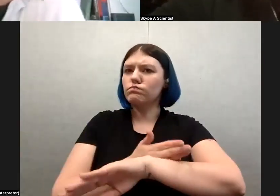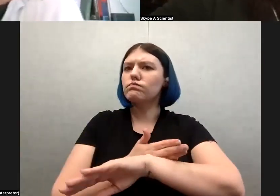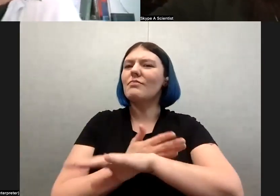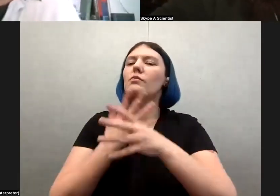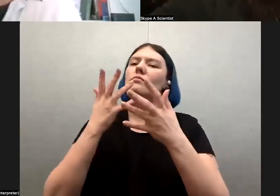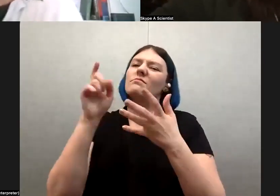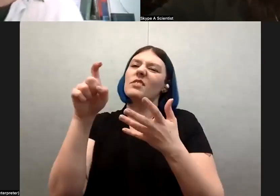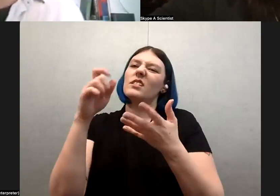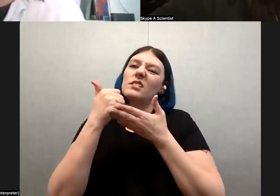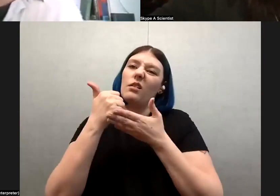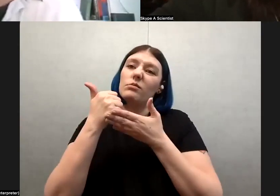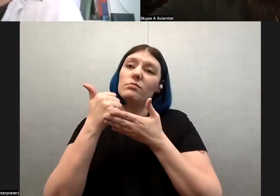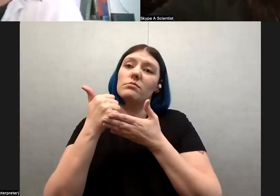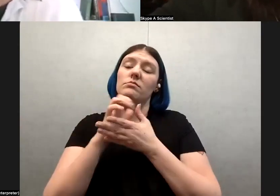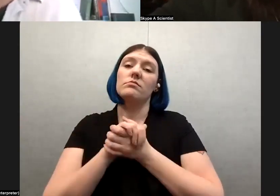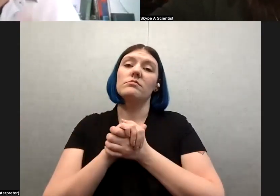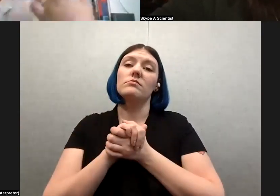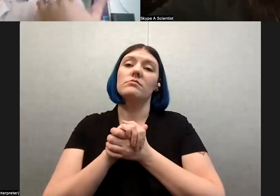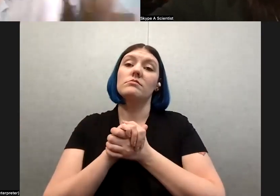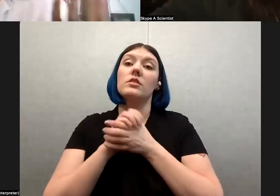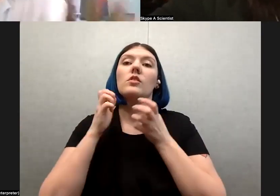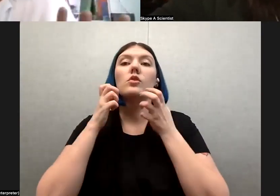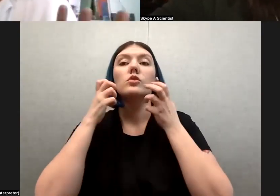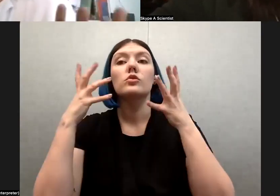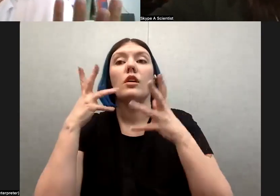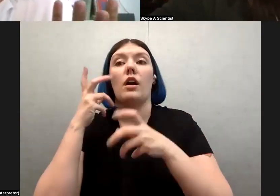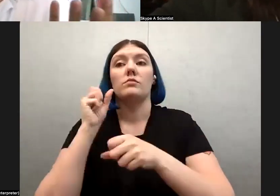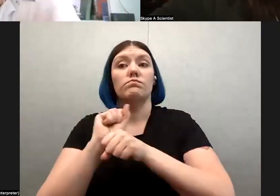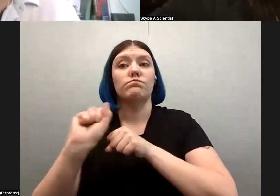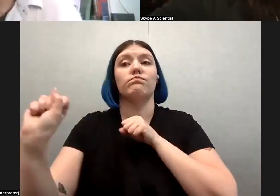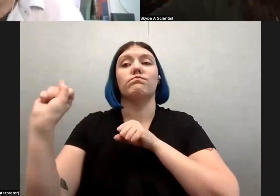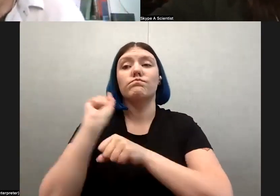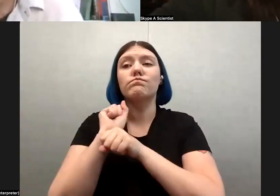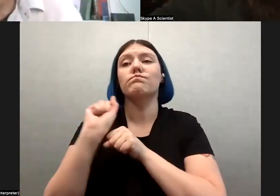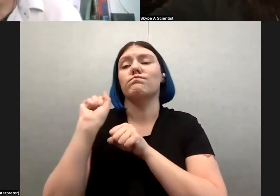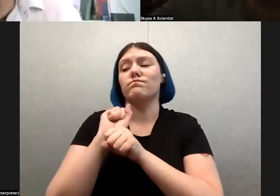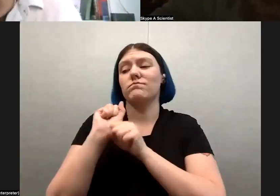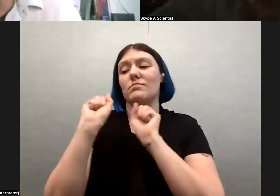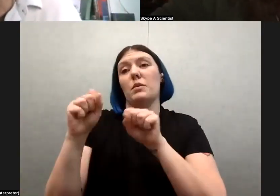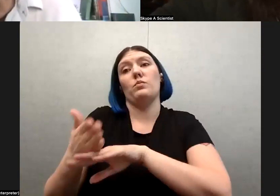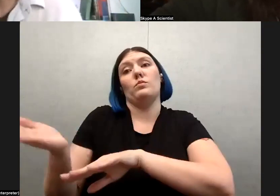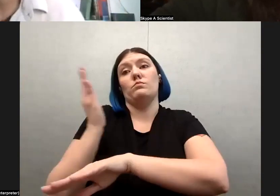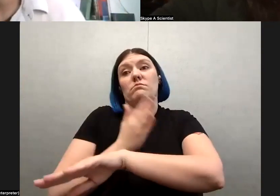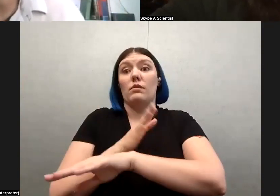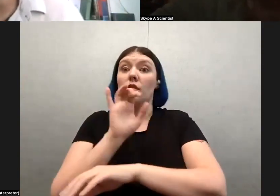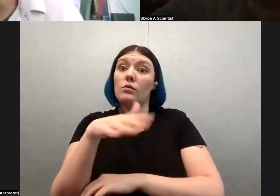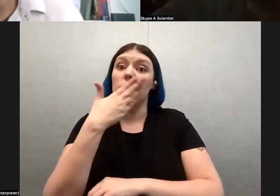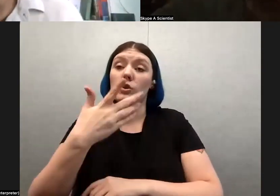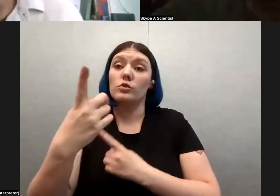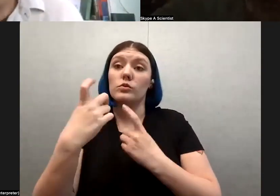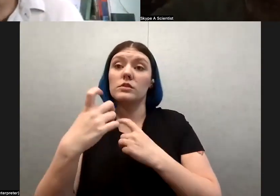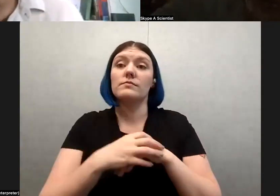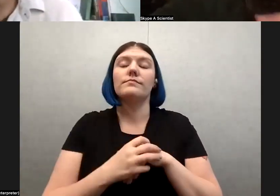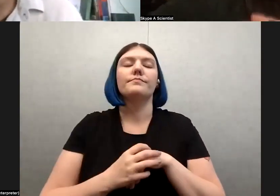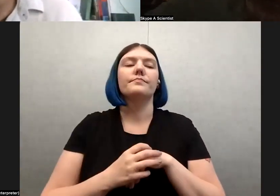have to do a lot of work to improve things here. And that's what a restoration ecologist does. Great question. Great. Awesome. Thank